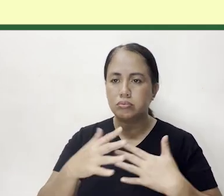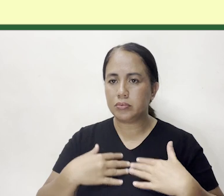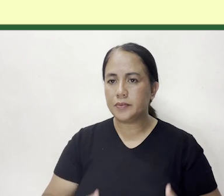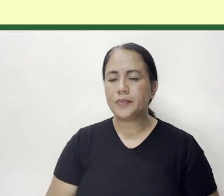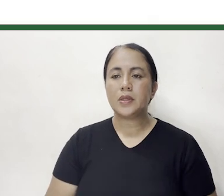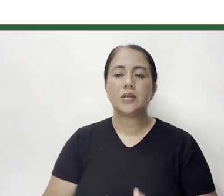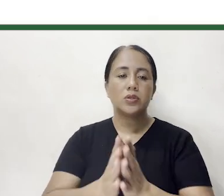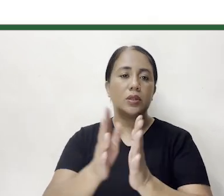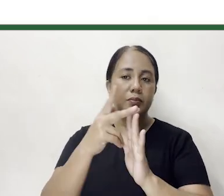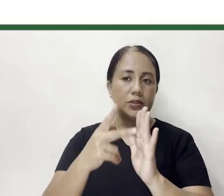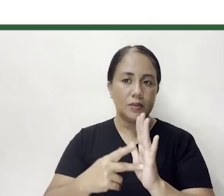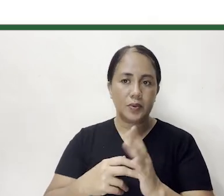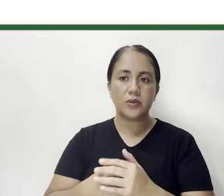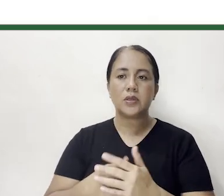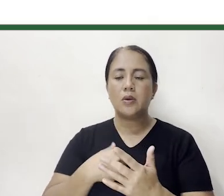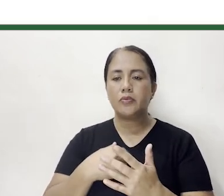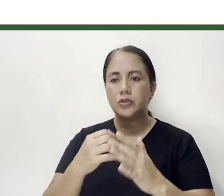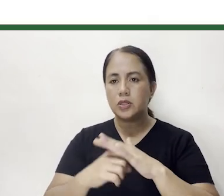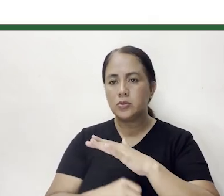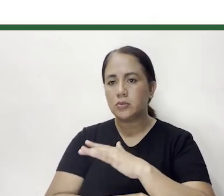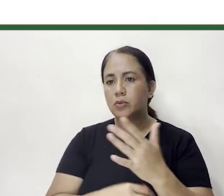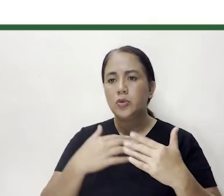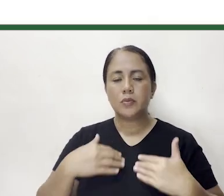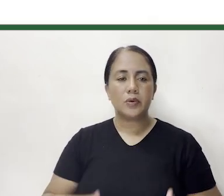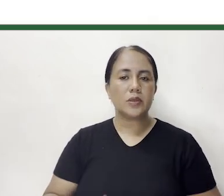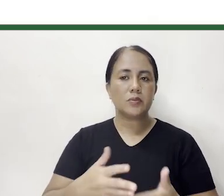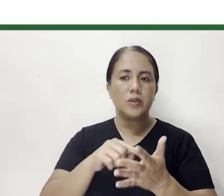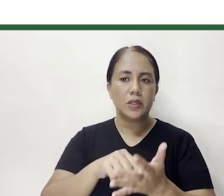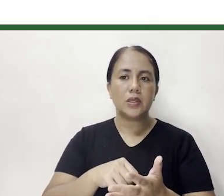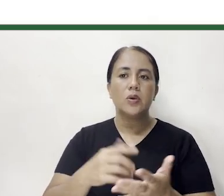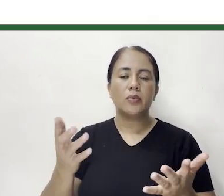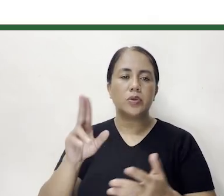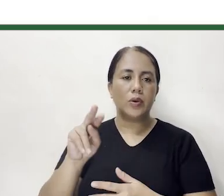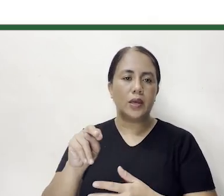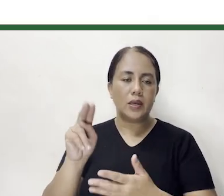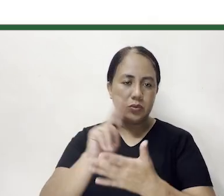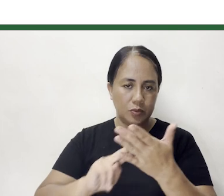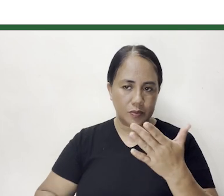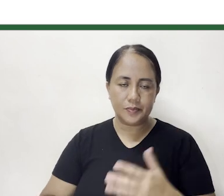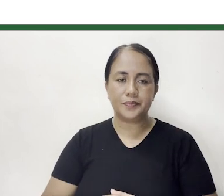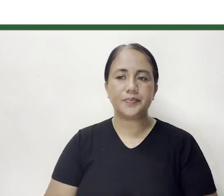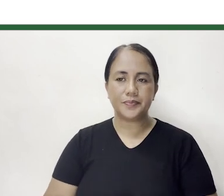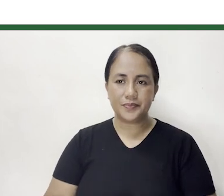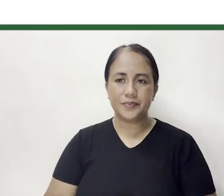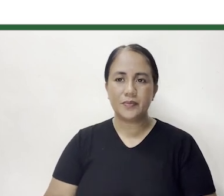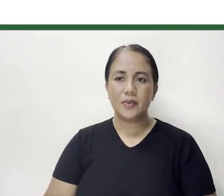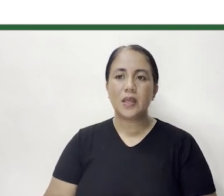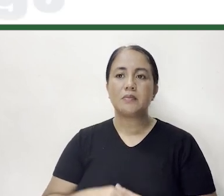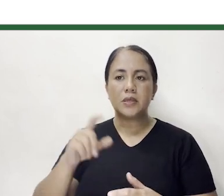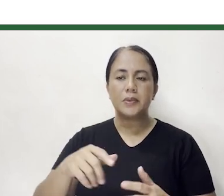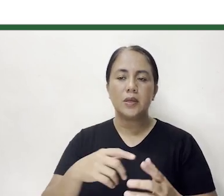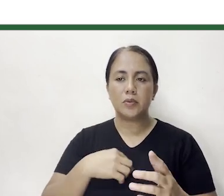proper hygiene. The general principles are the foundation of the human rights model of the